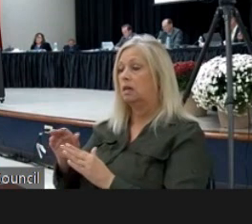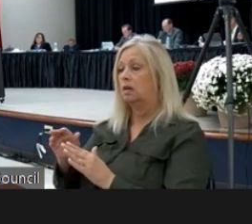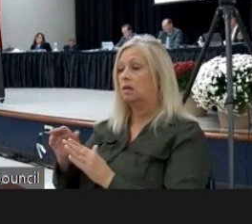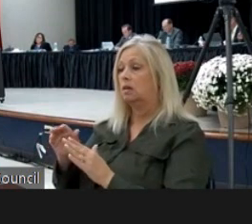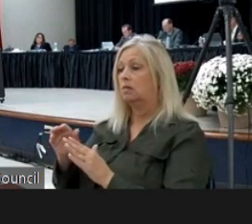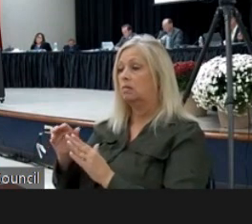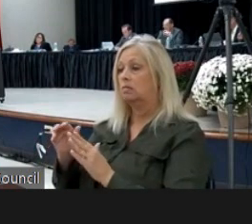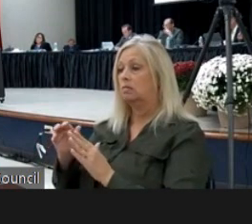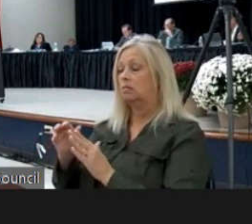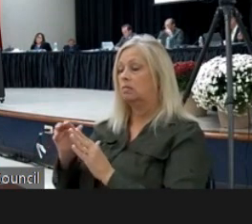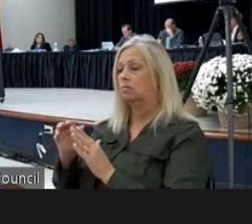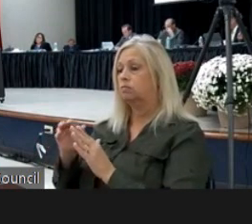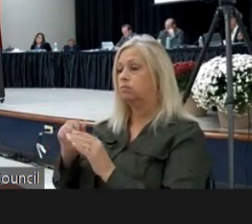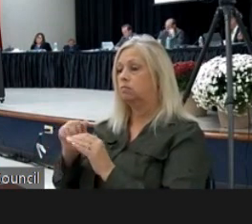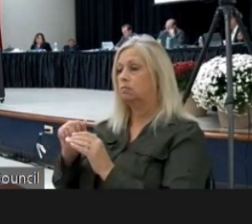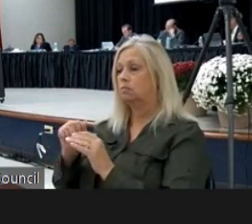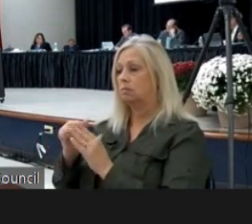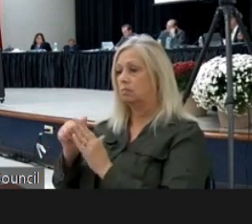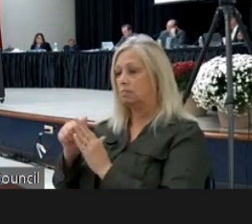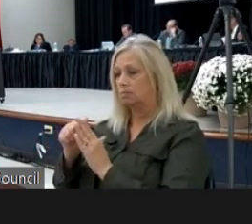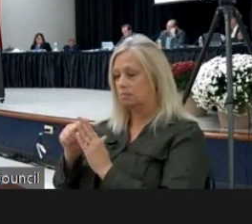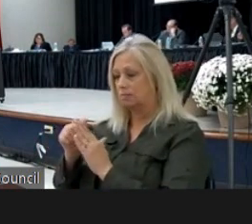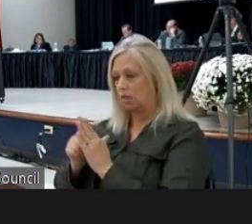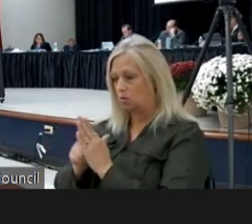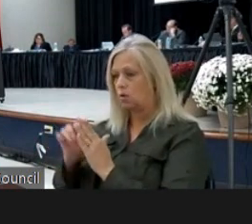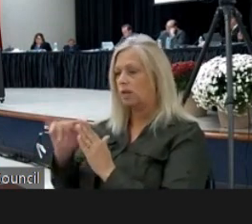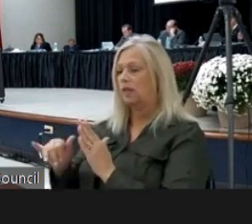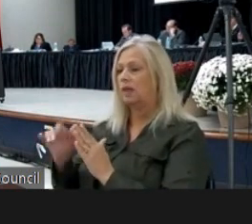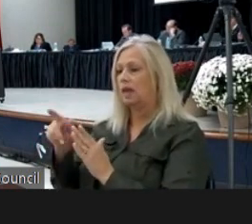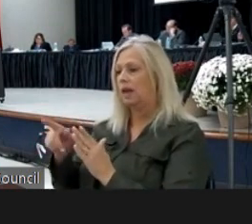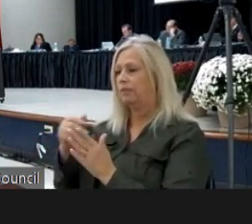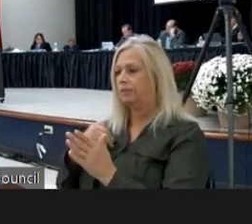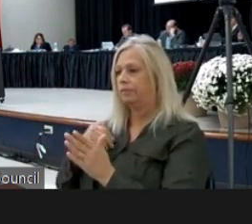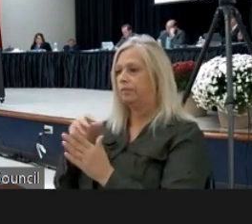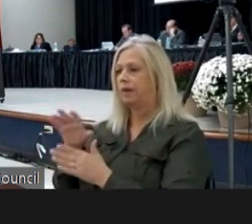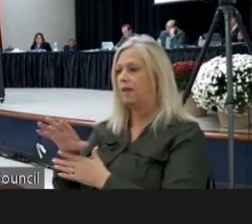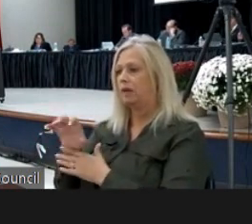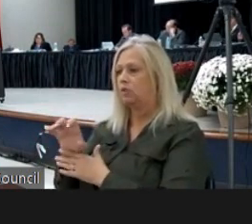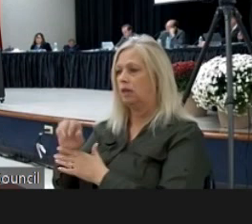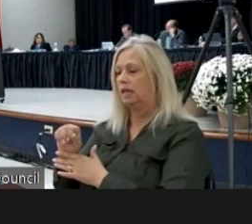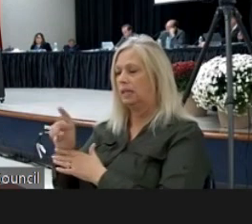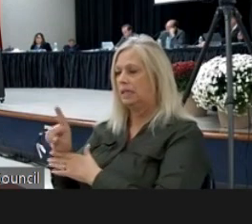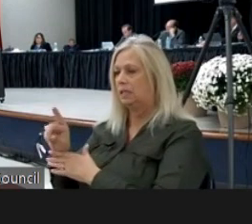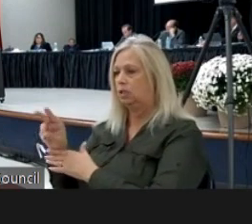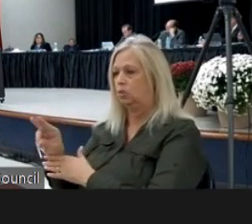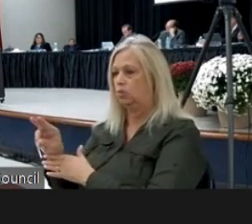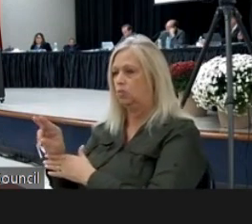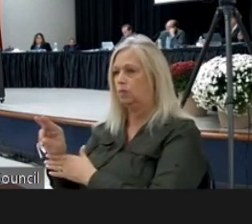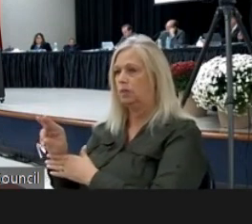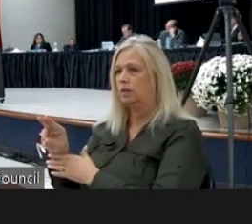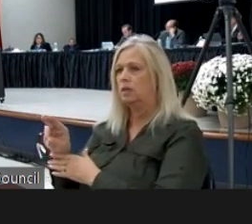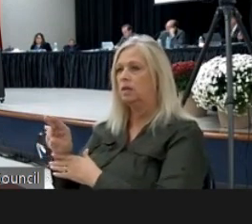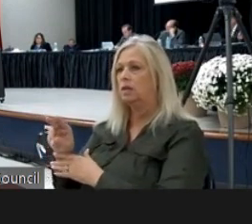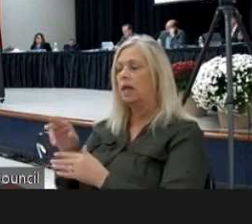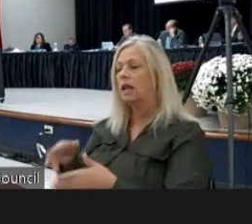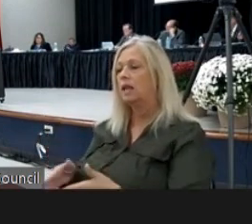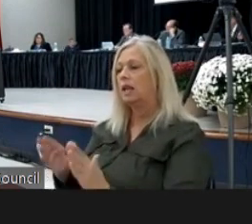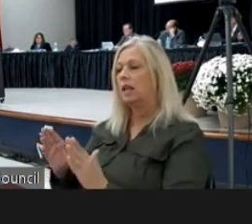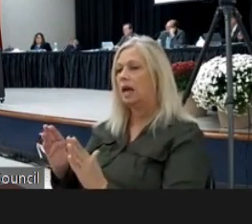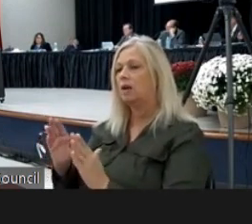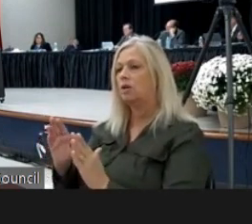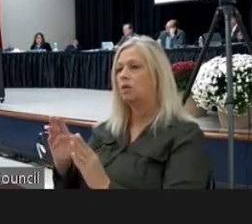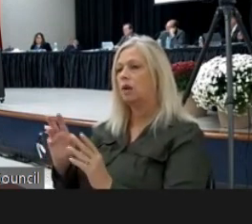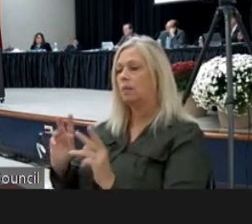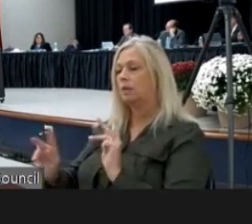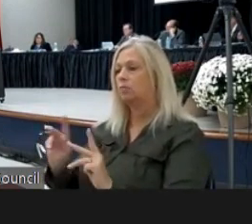and 500 square feet is the minimum they need to a requirement for a housing voucher. So that would allow somebody to build a